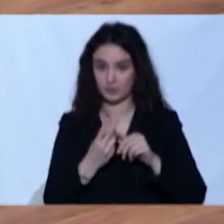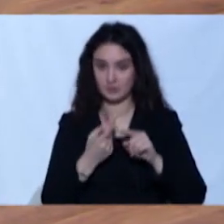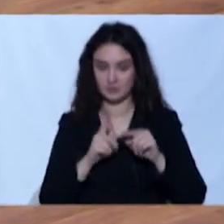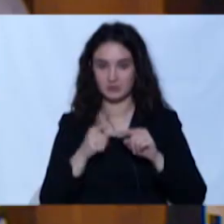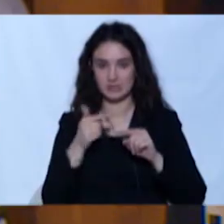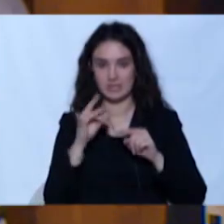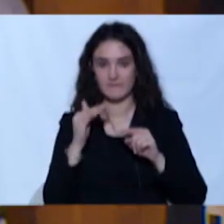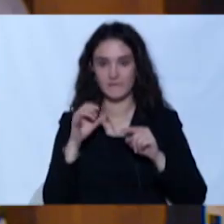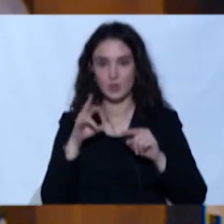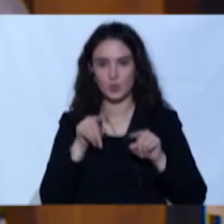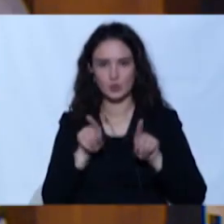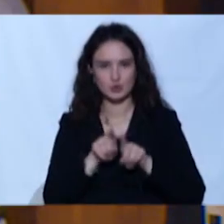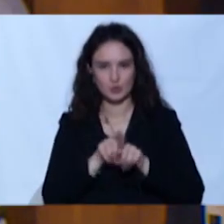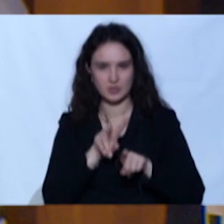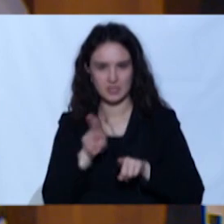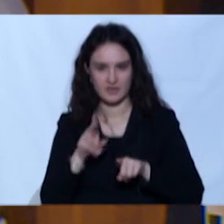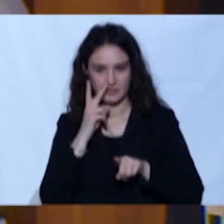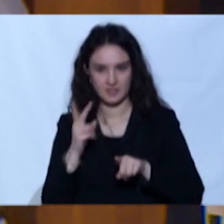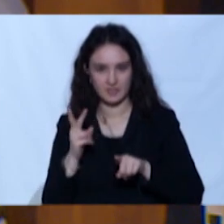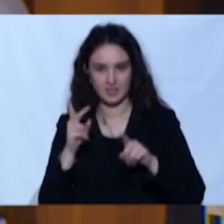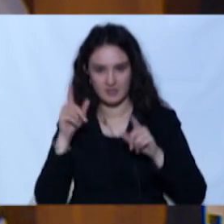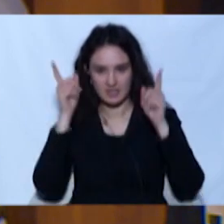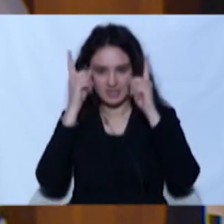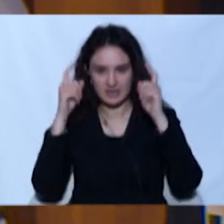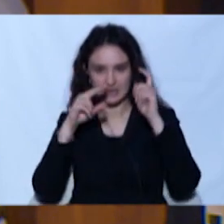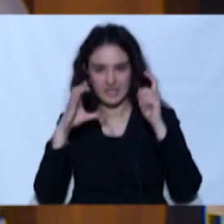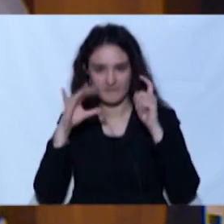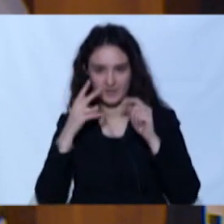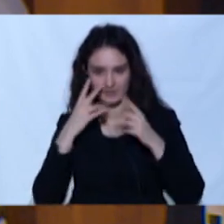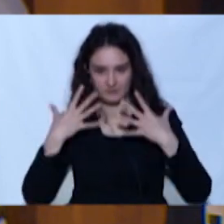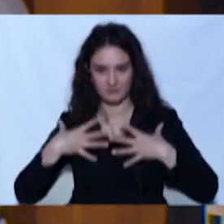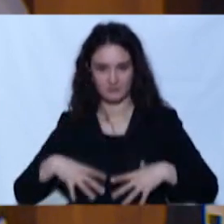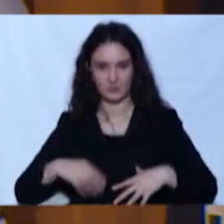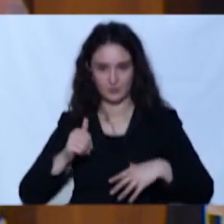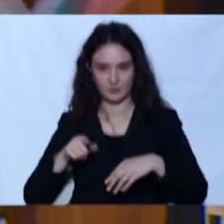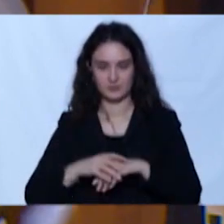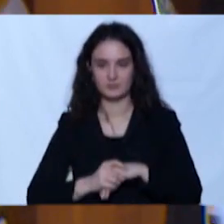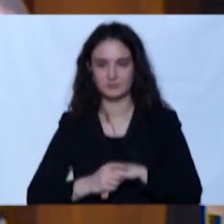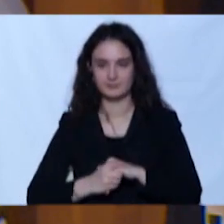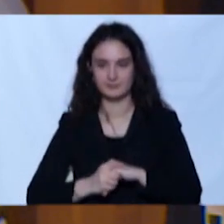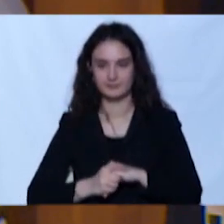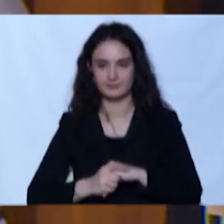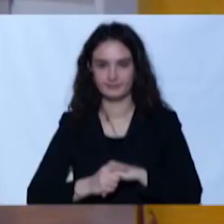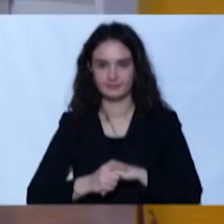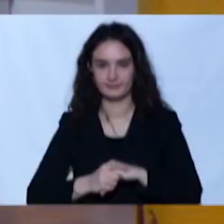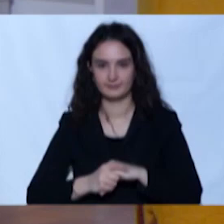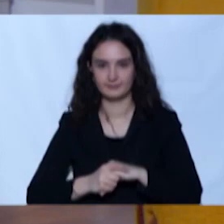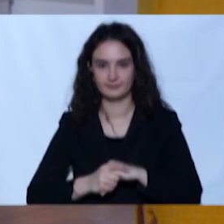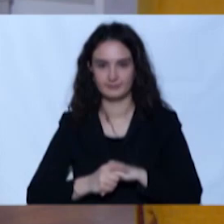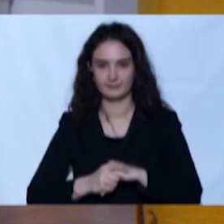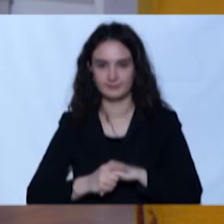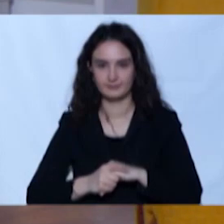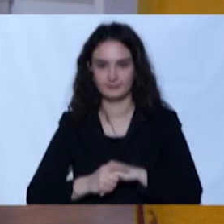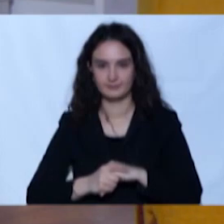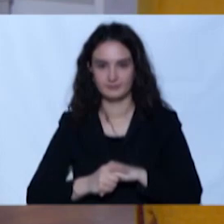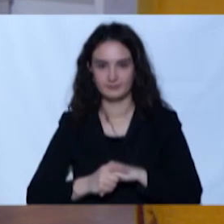Gruffalo might look something like this. And you can label the body parts. Very good. Can